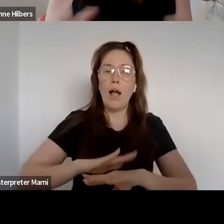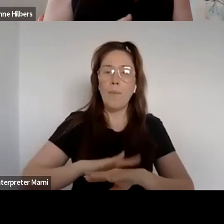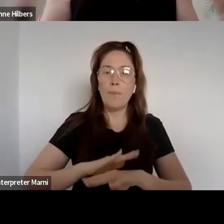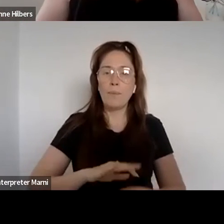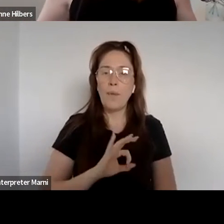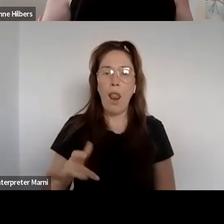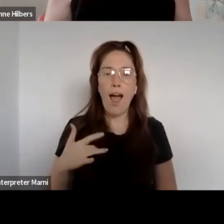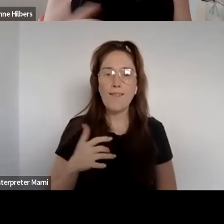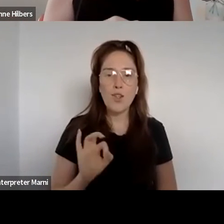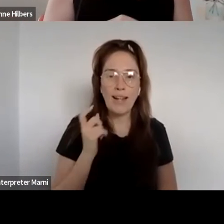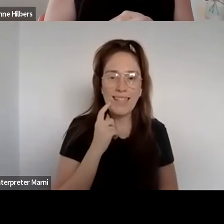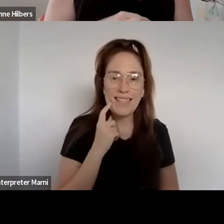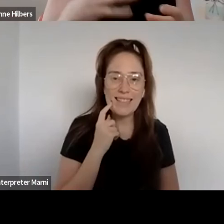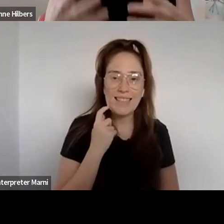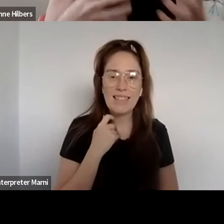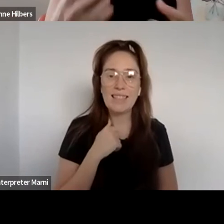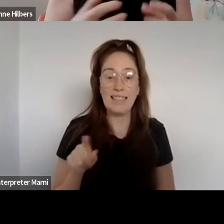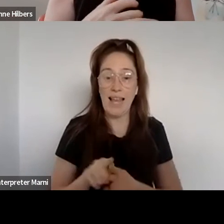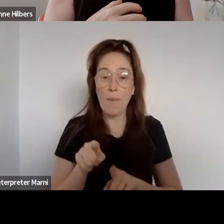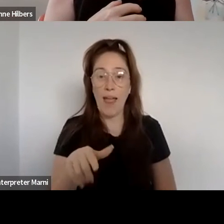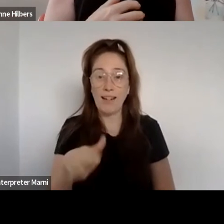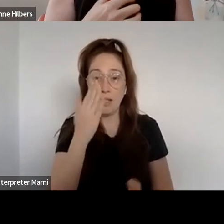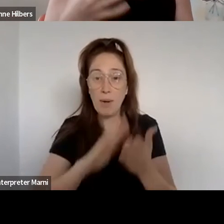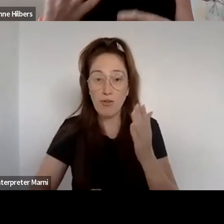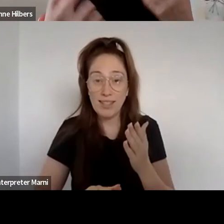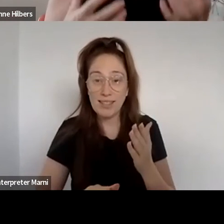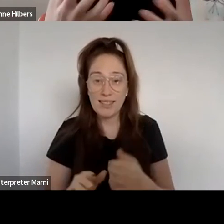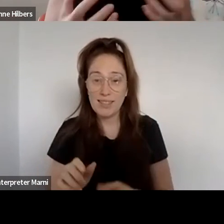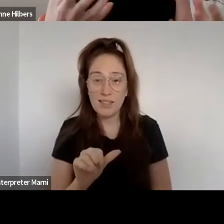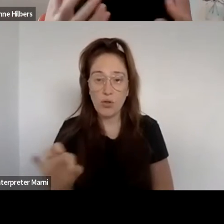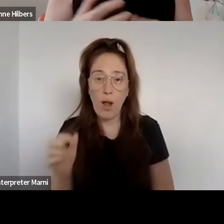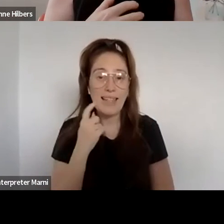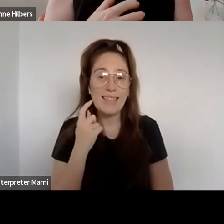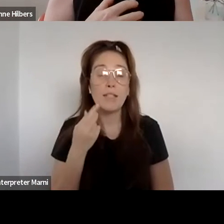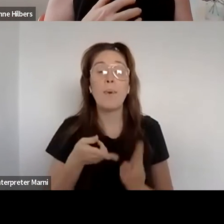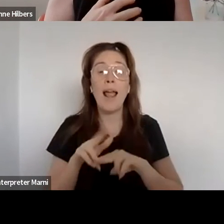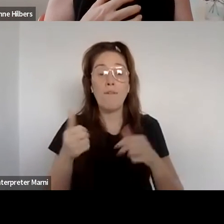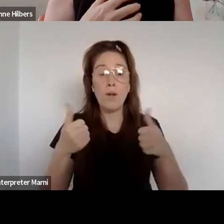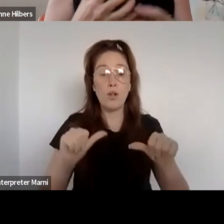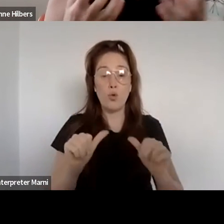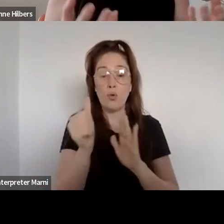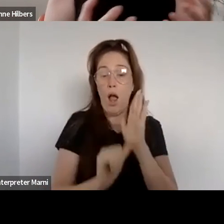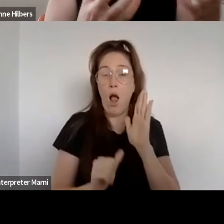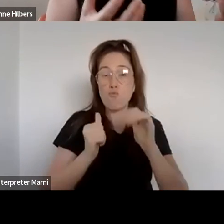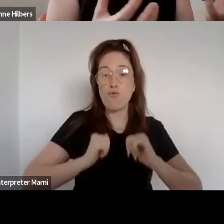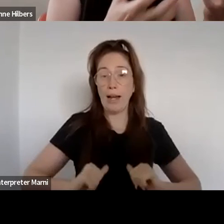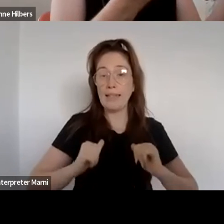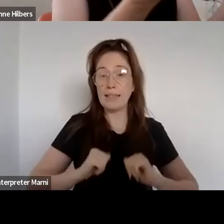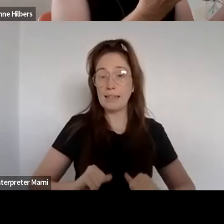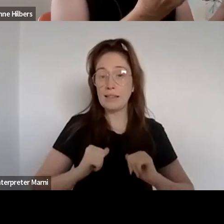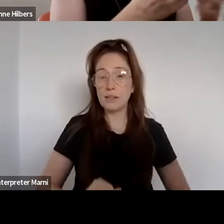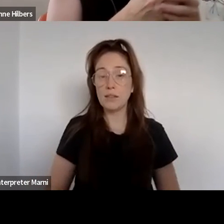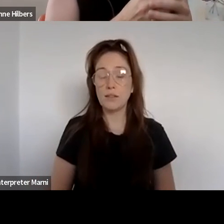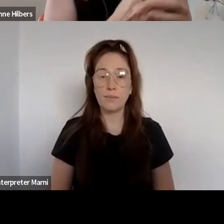not going to not be in those spaces as well. But I do believe if we do use art practices, and we use, like,